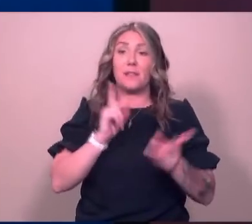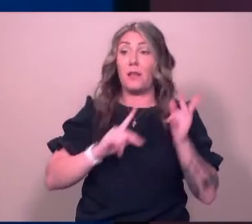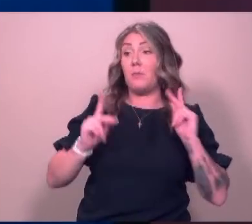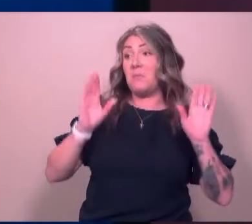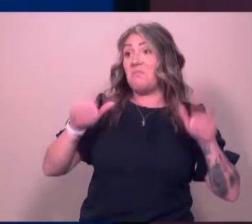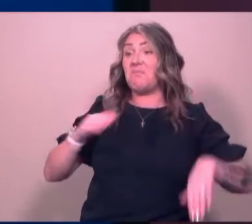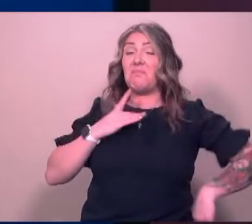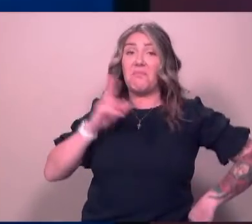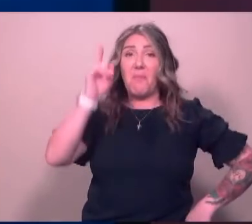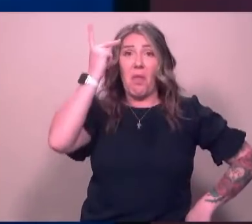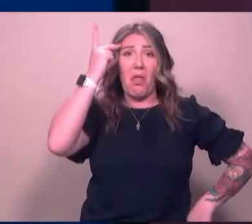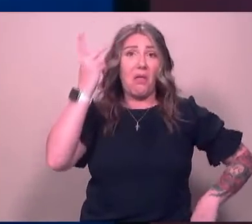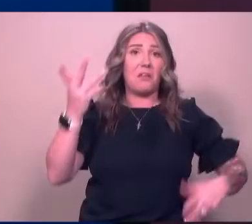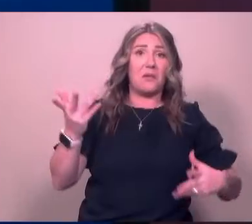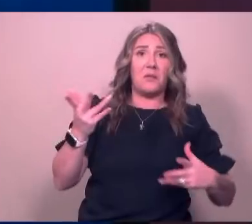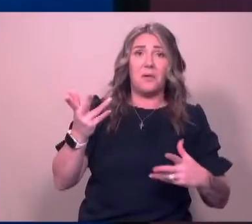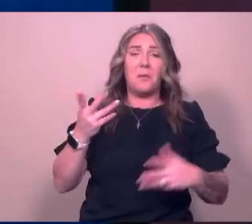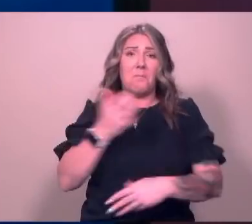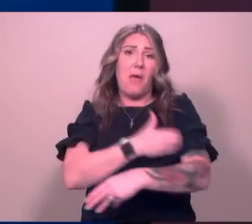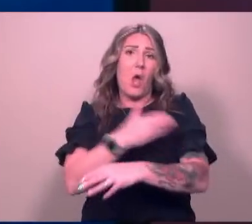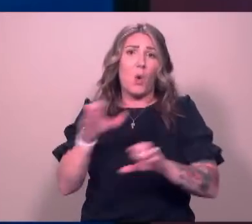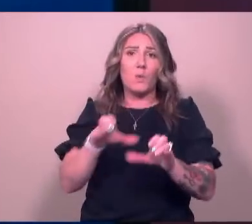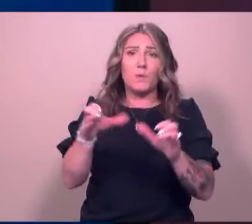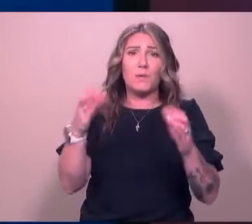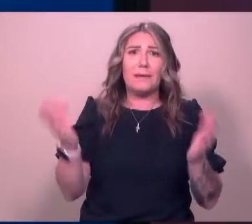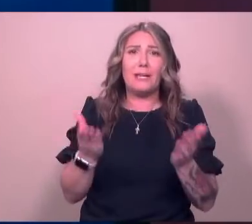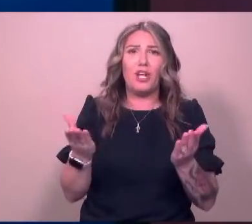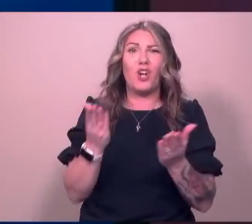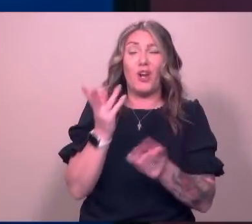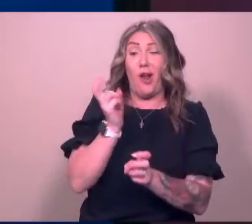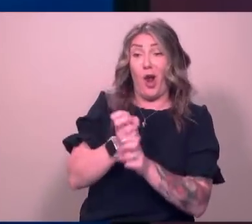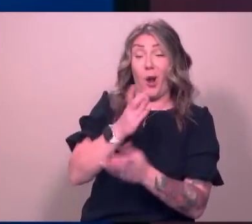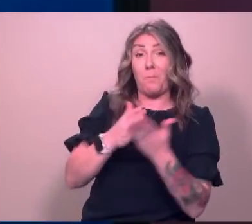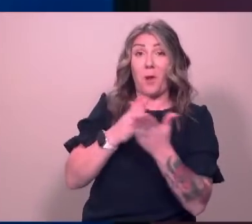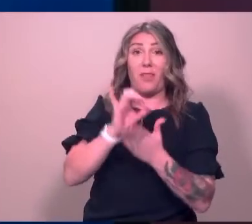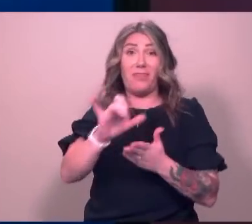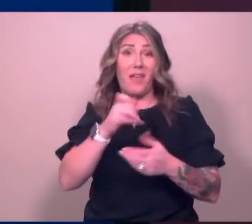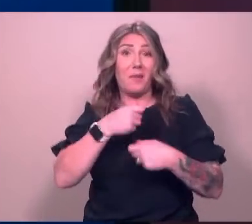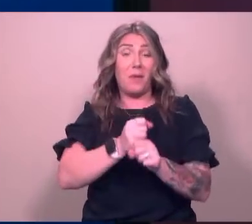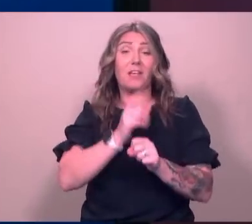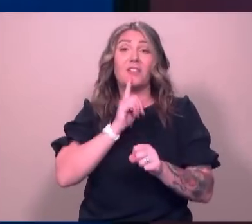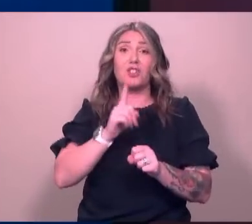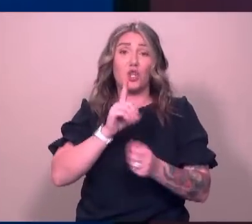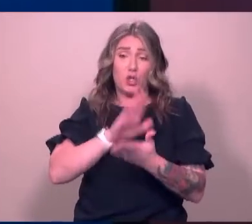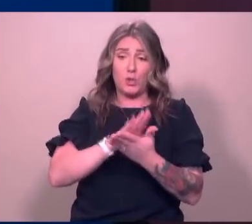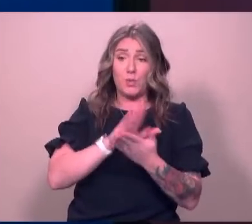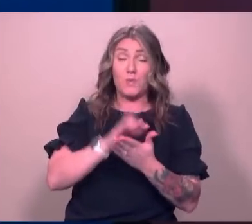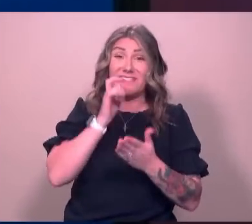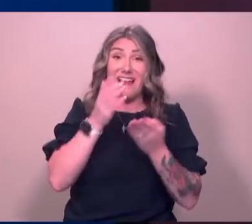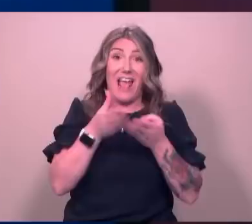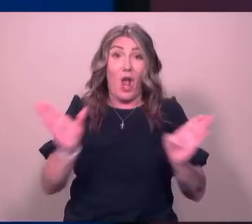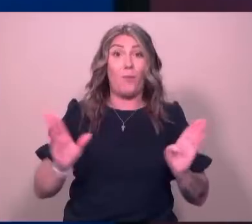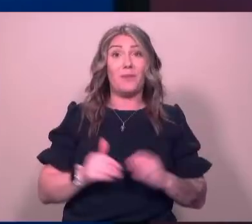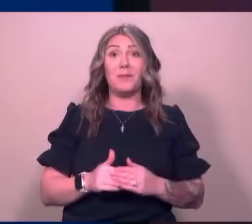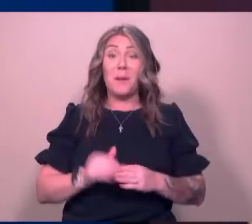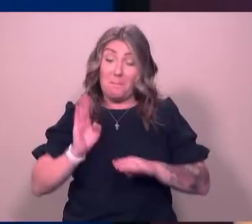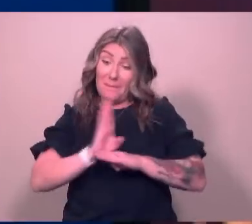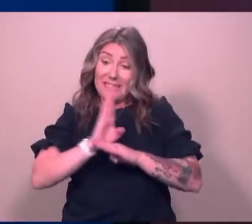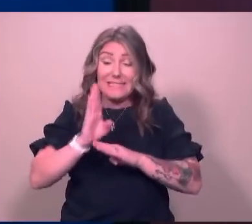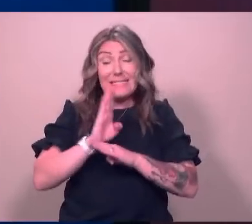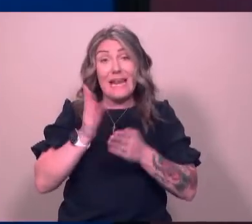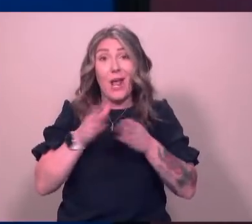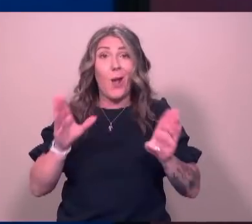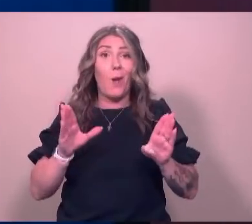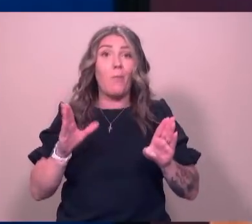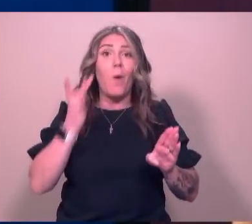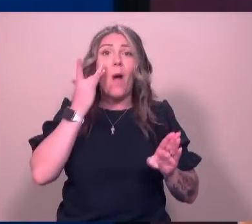political willpower here to do it. And the hard part is that's what's going to make sure that schools won't be able to be open. Businesses won't stay open because nobody will